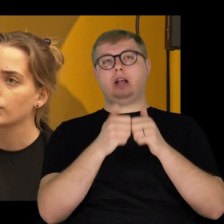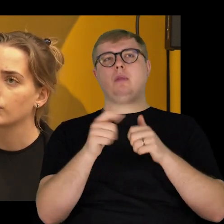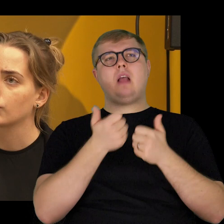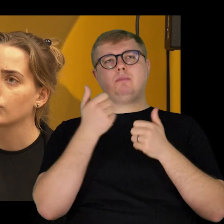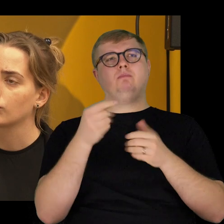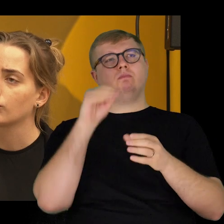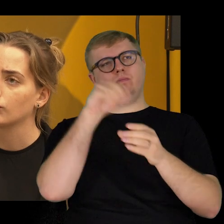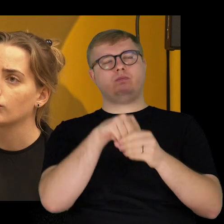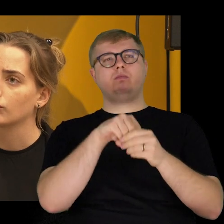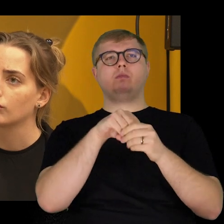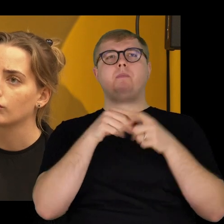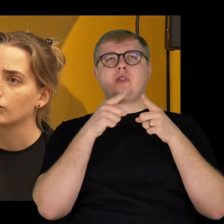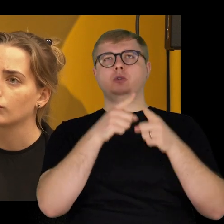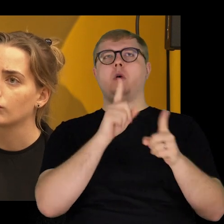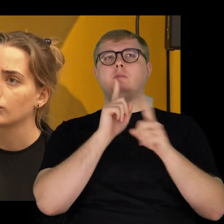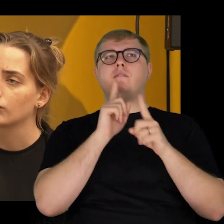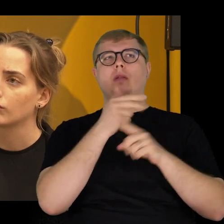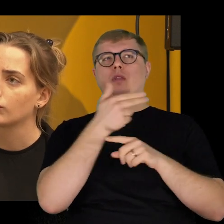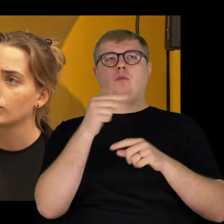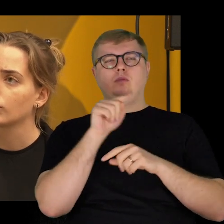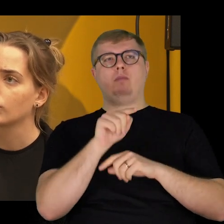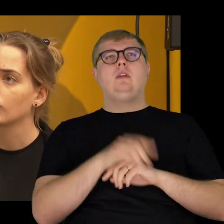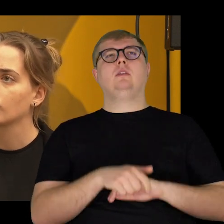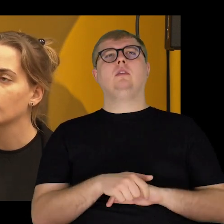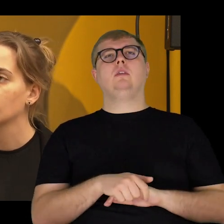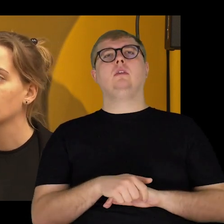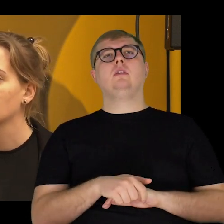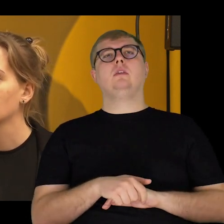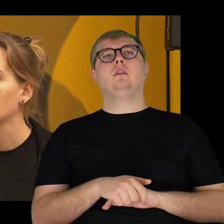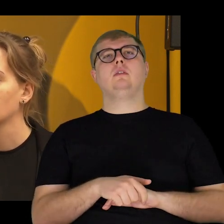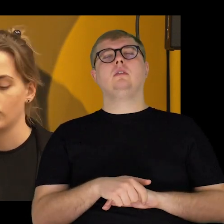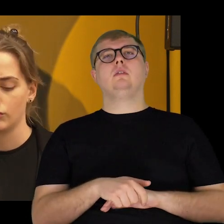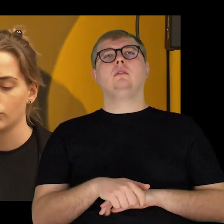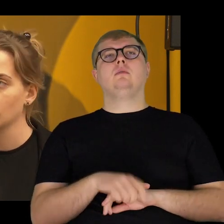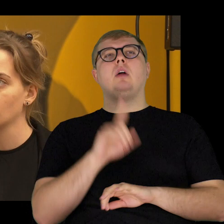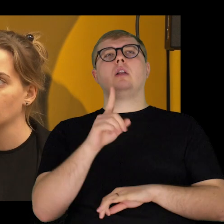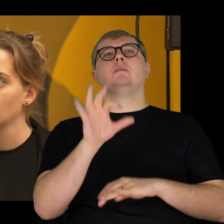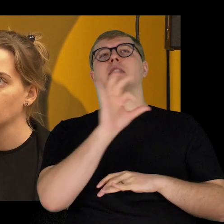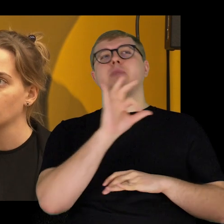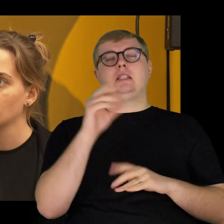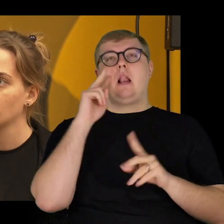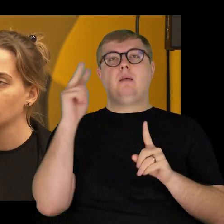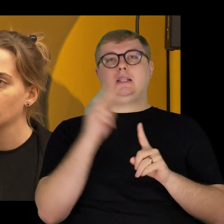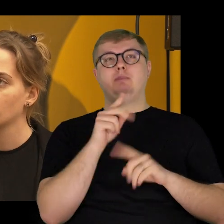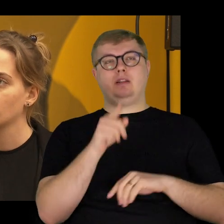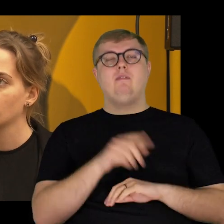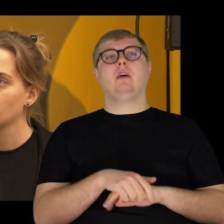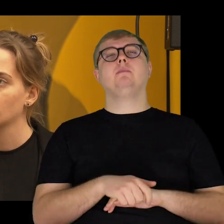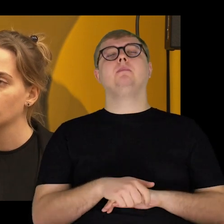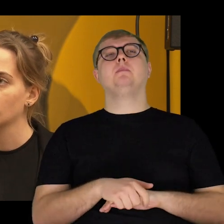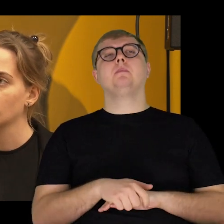somehow. Yeah. But from the special perspective, interestingly, there might have